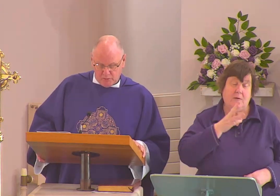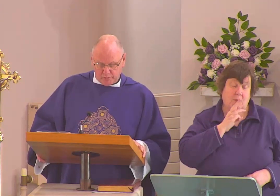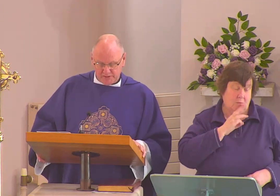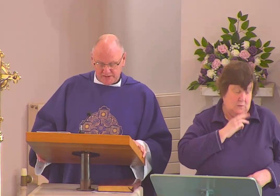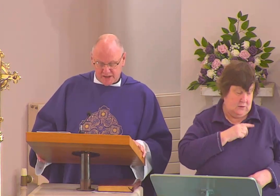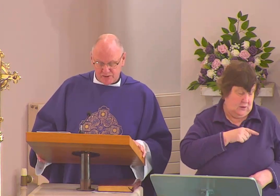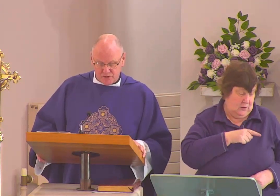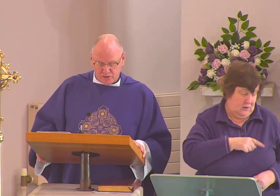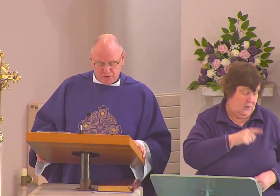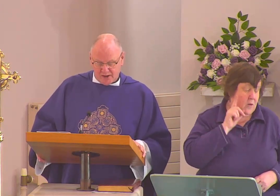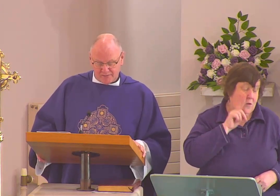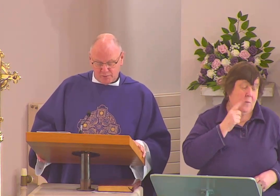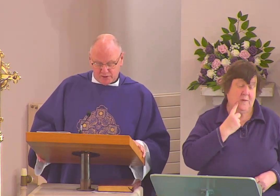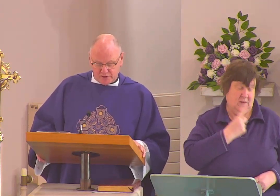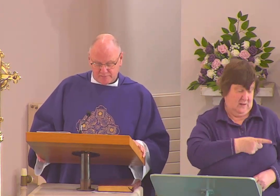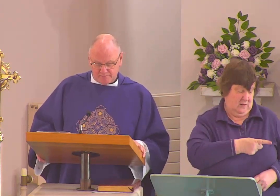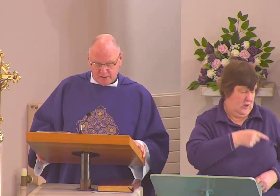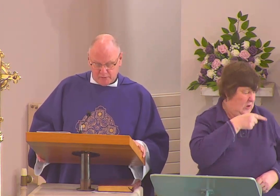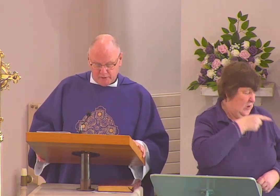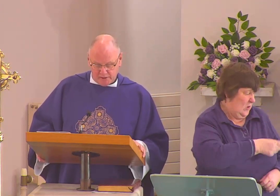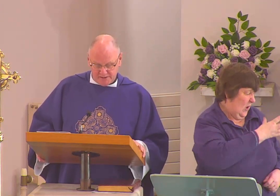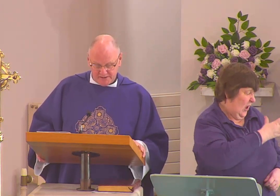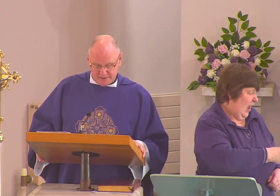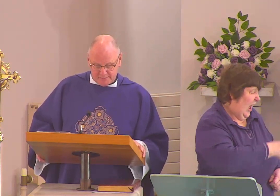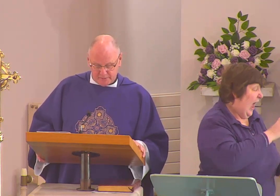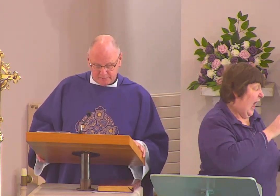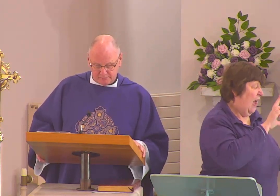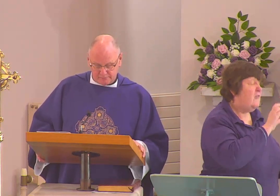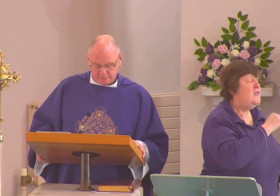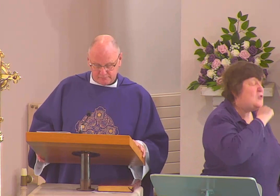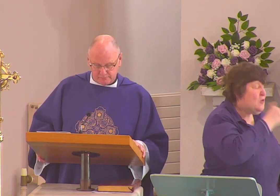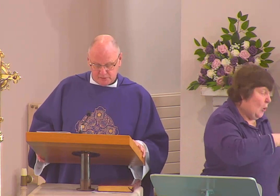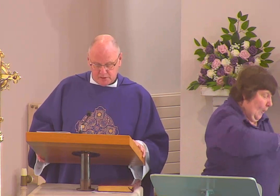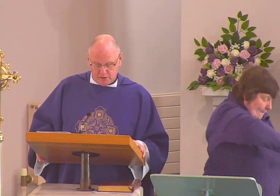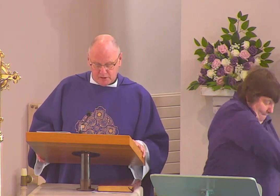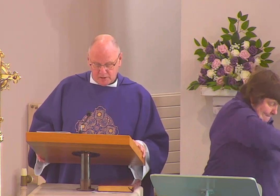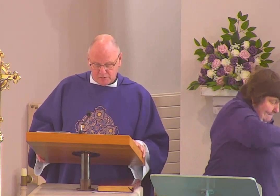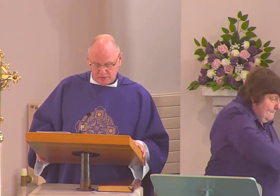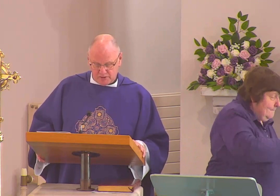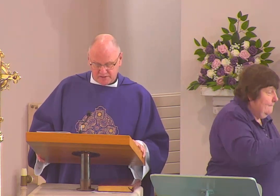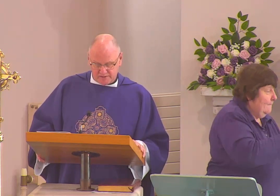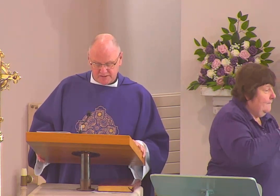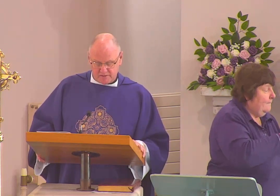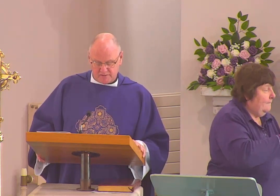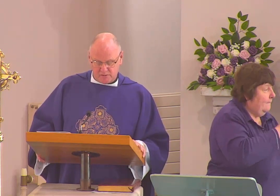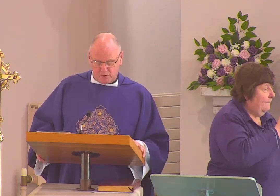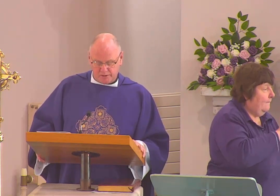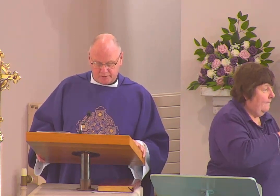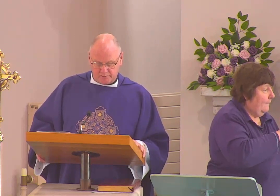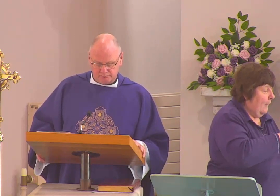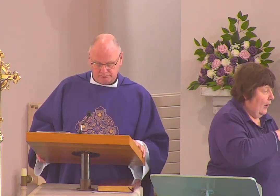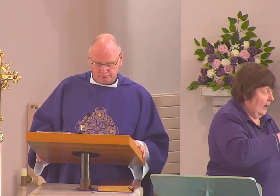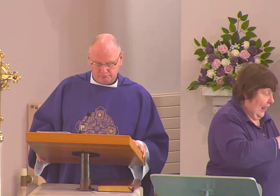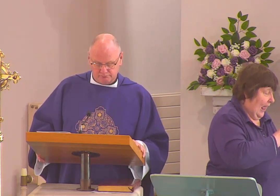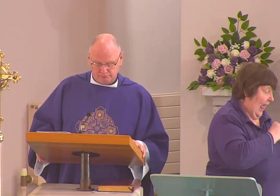The woman said, "You have no bucket, and the well is deep. How would you get this living